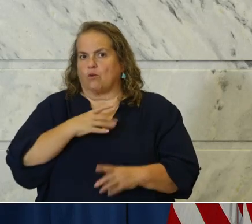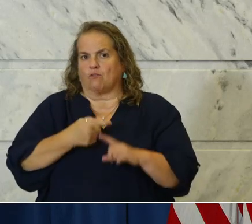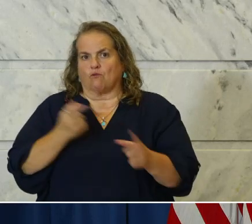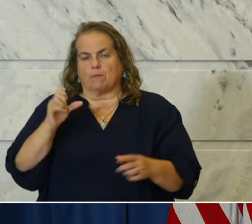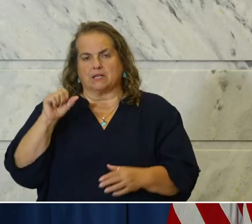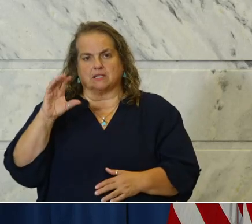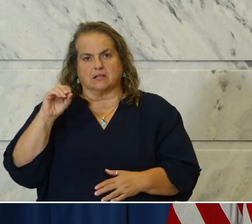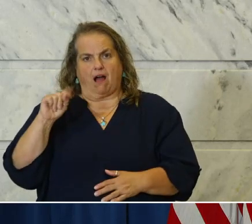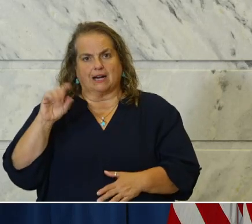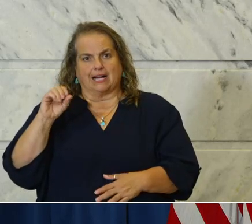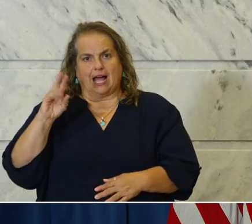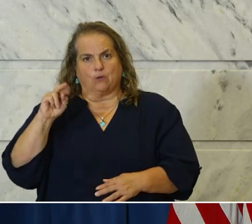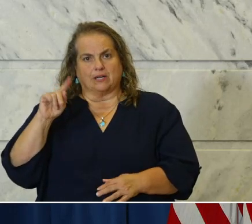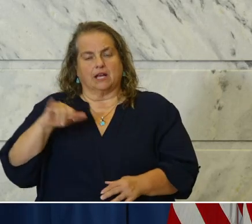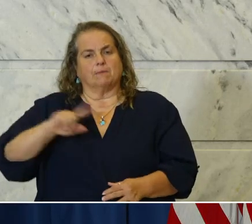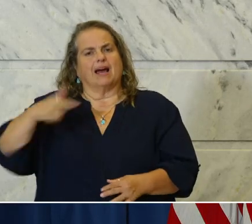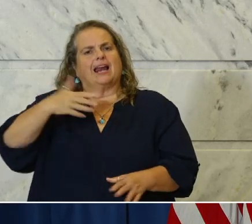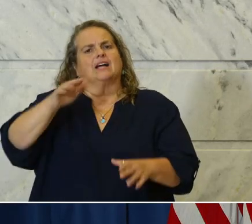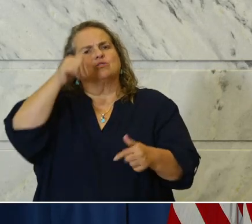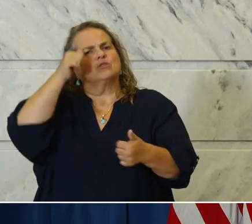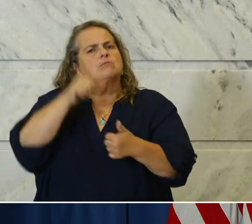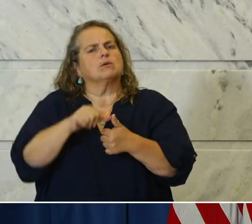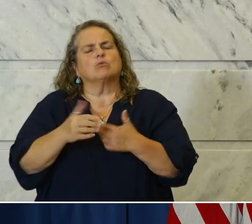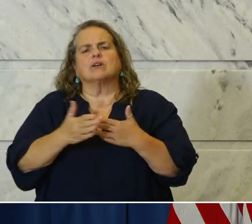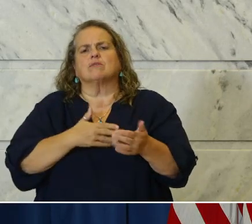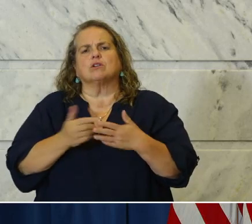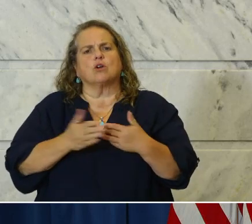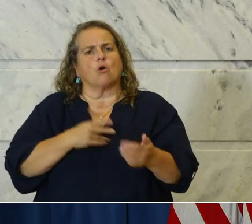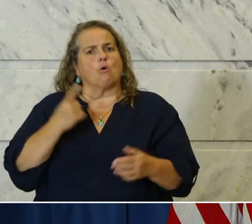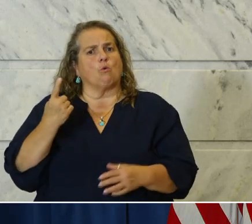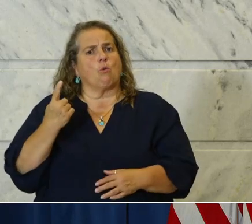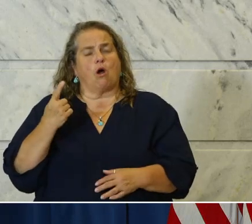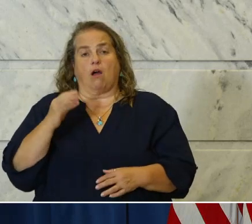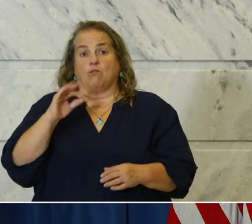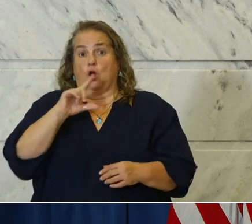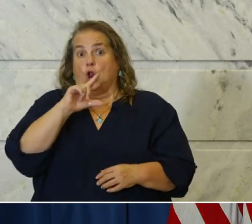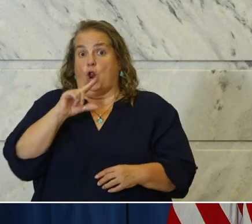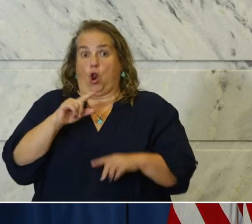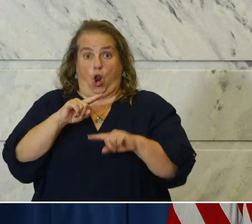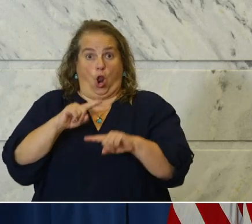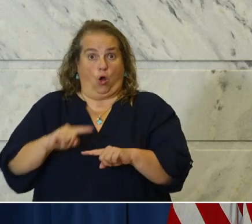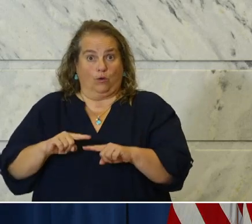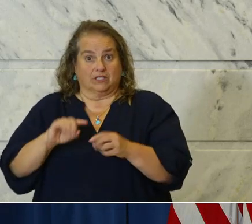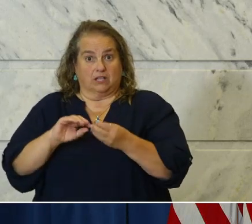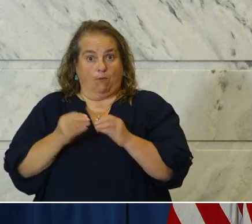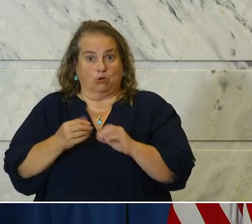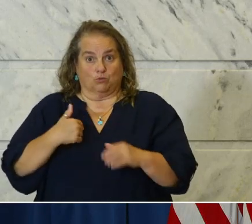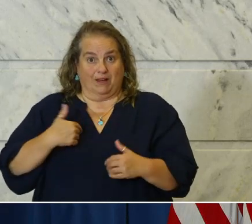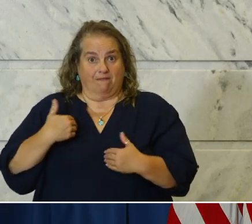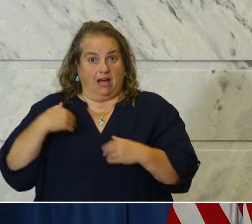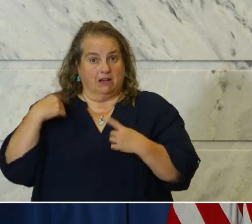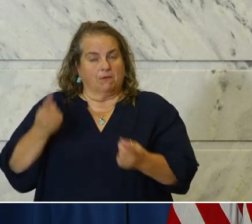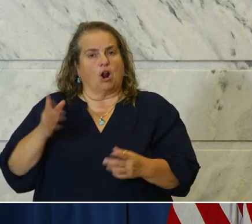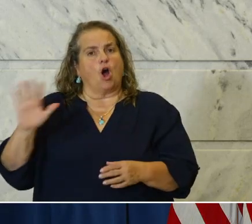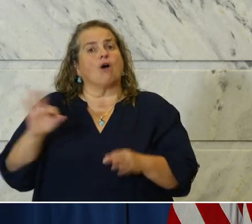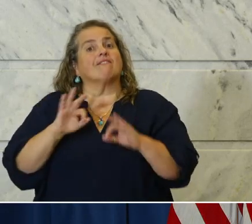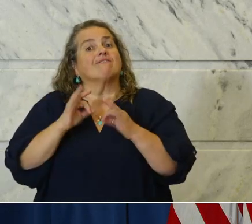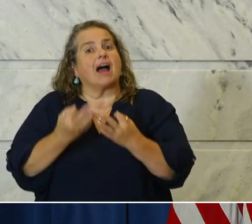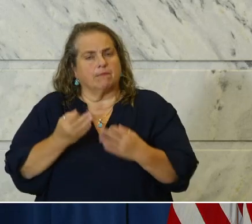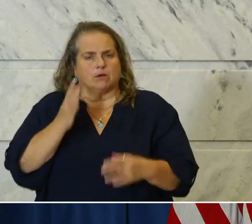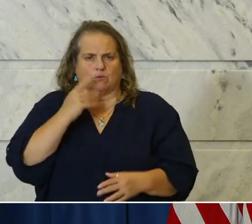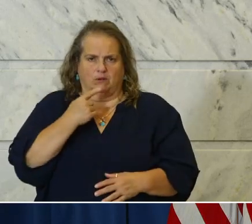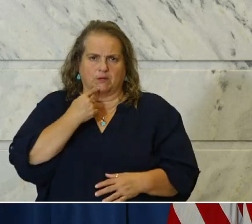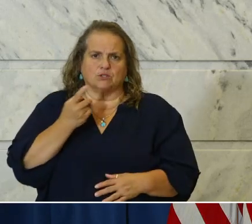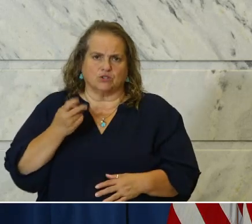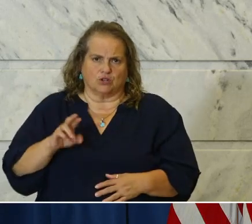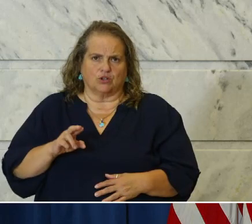Scott County. But let's remember, even though that's one of the lowest totals that we've had, that her family is going to be missing her.